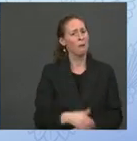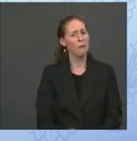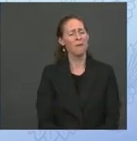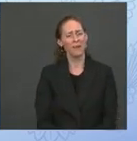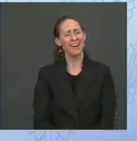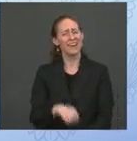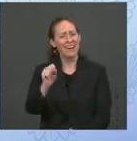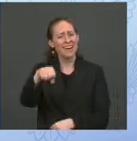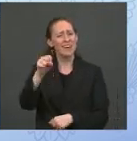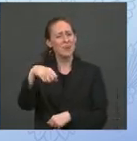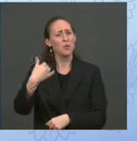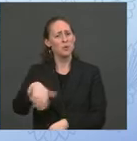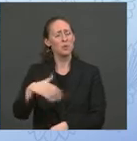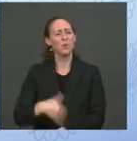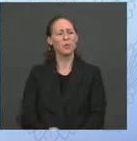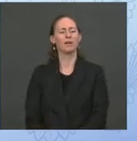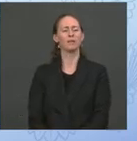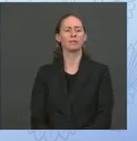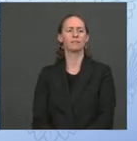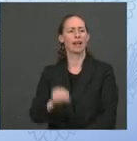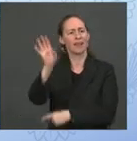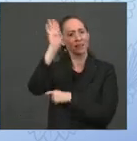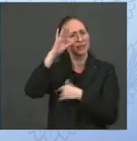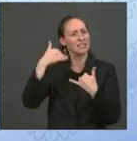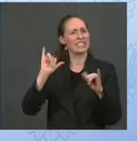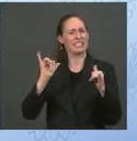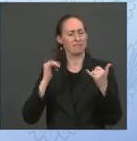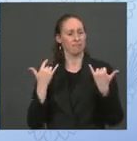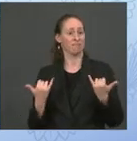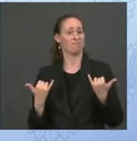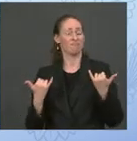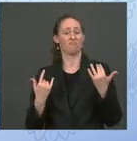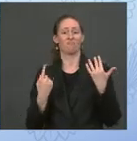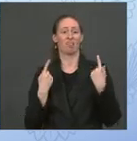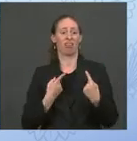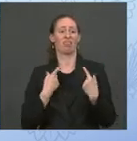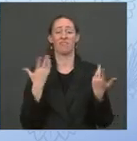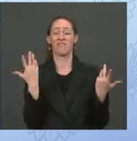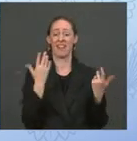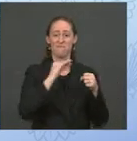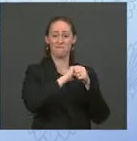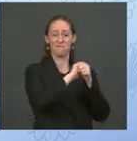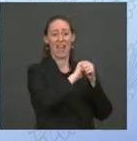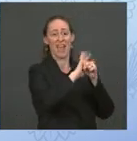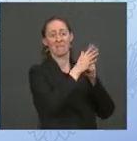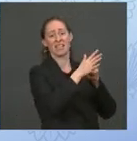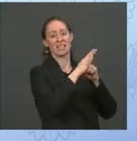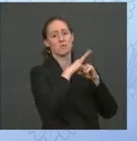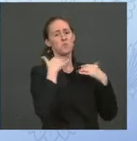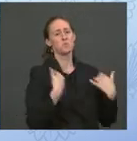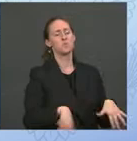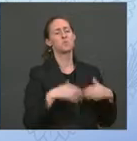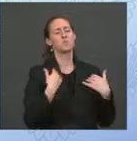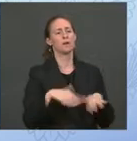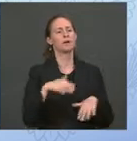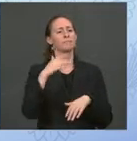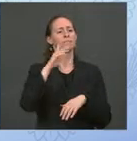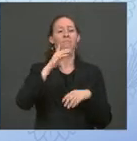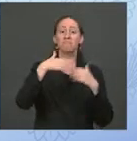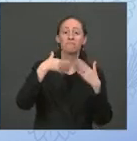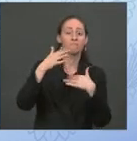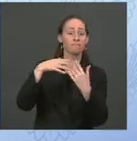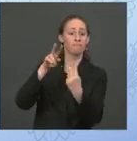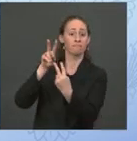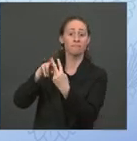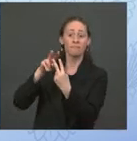And we're still wrestling with the challenges of this pandemic. But you and teachers like you across